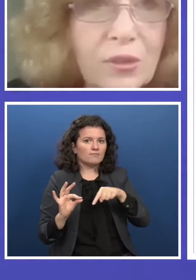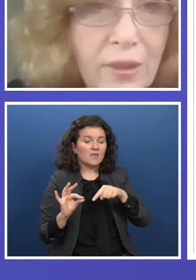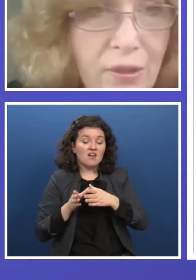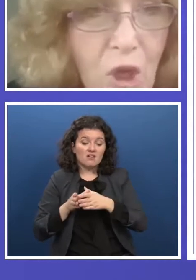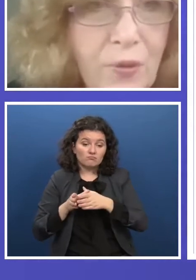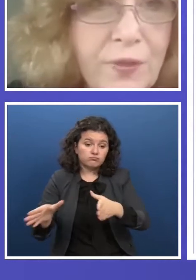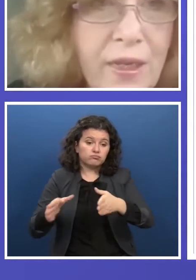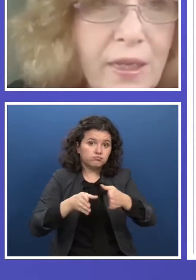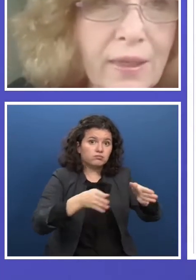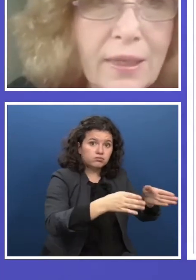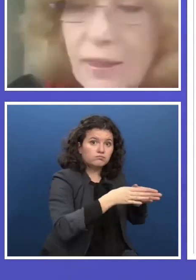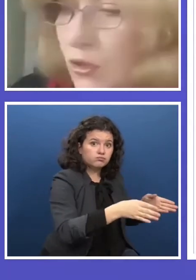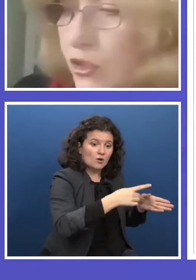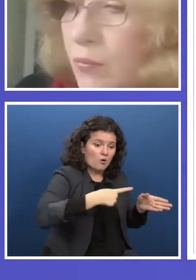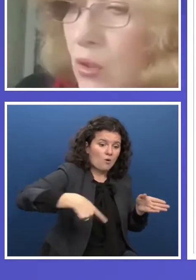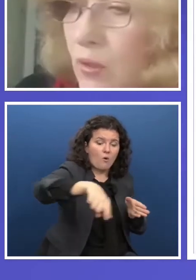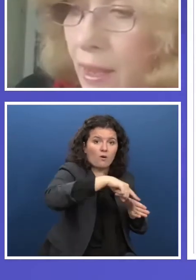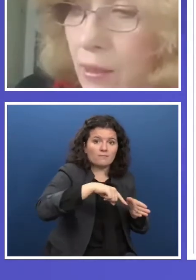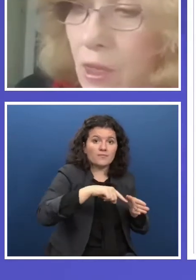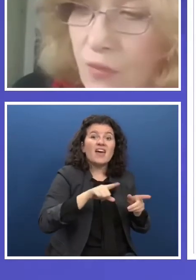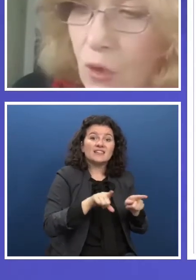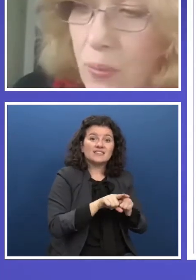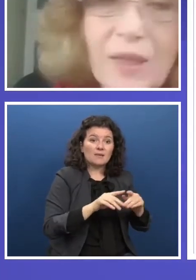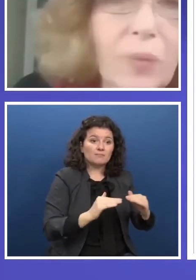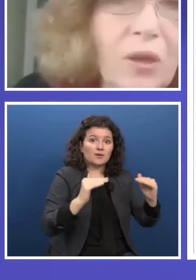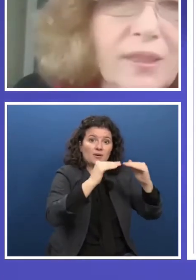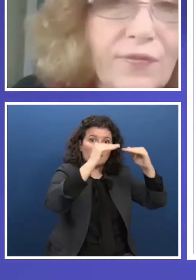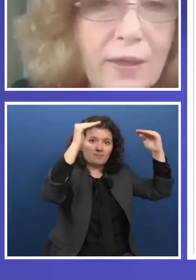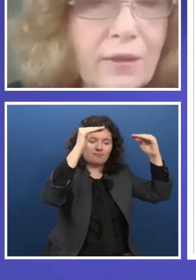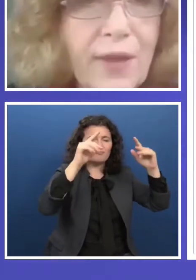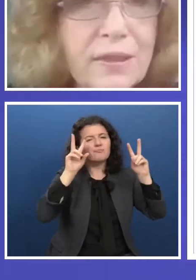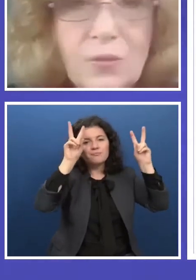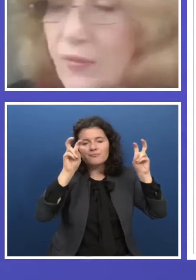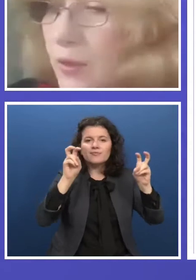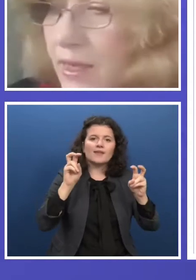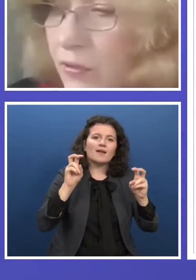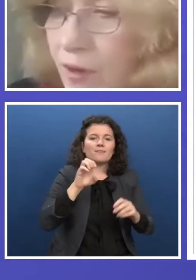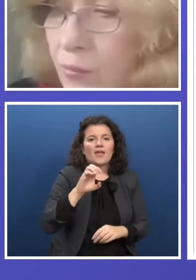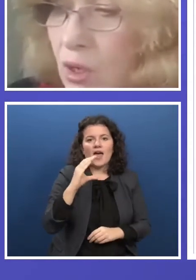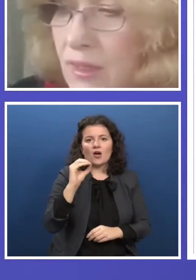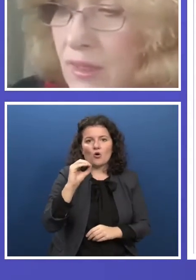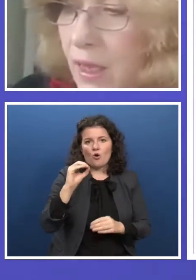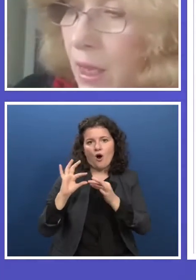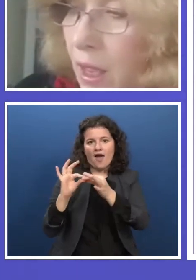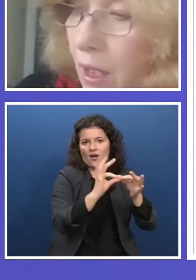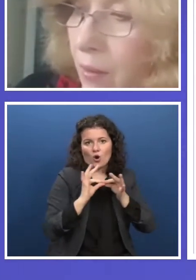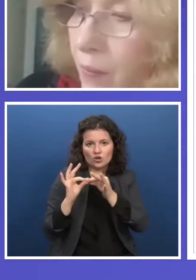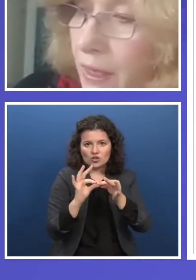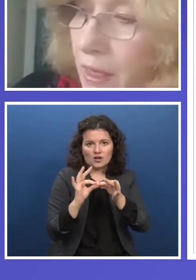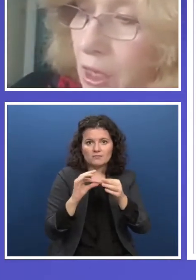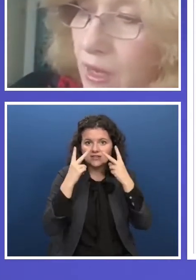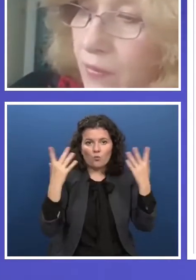at the top of that ecological model there. We've got public policy factors, we've got legal frameworks,